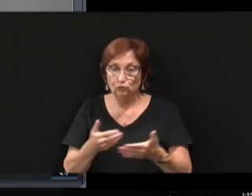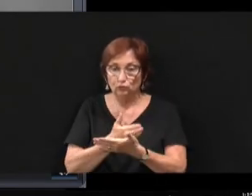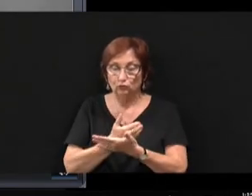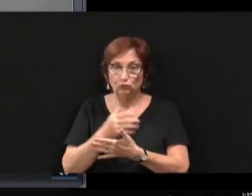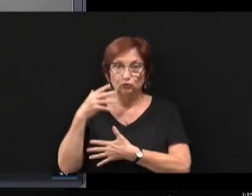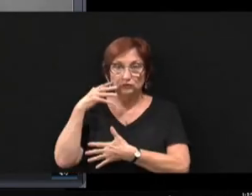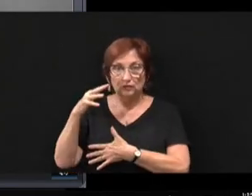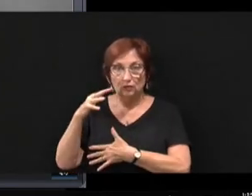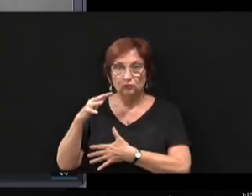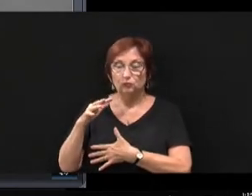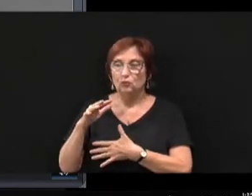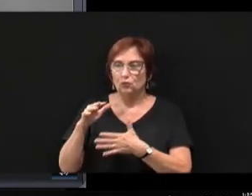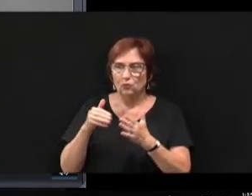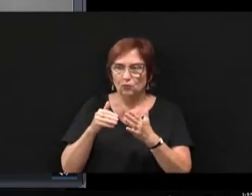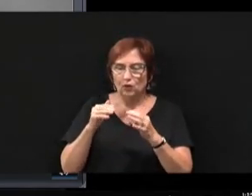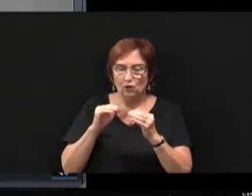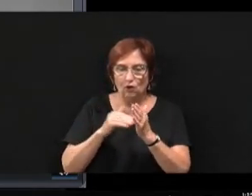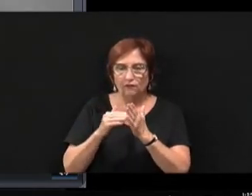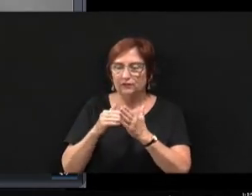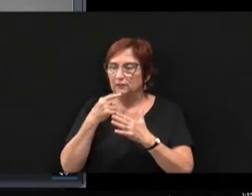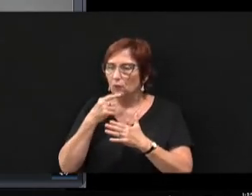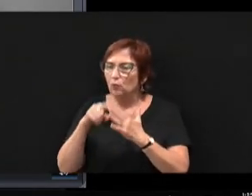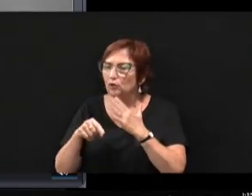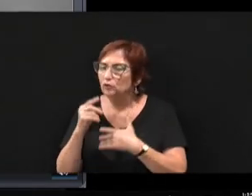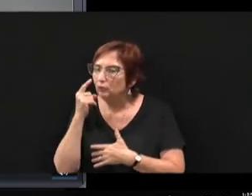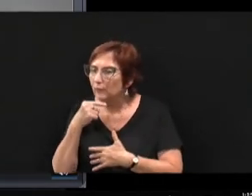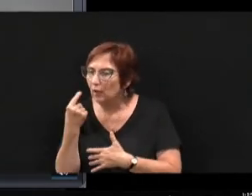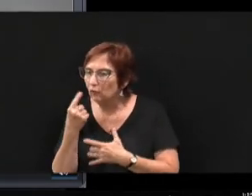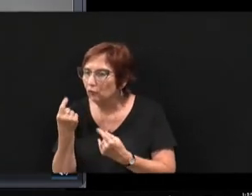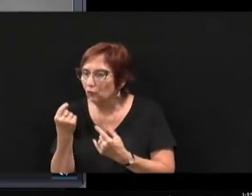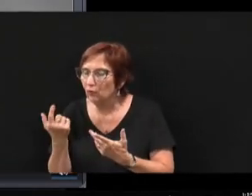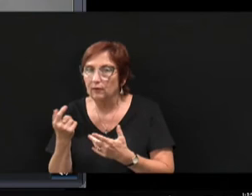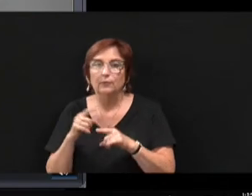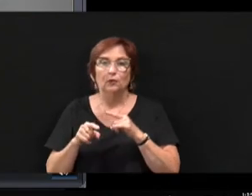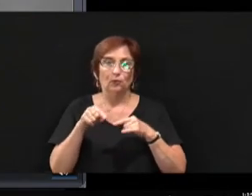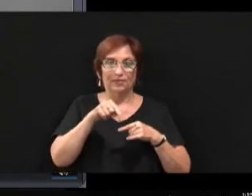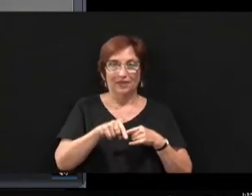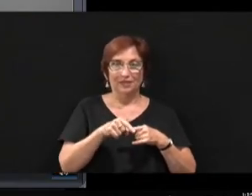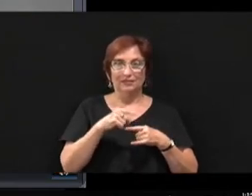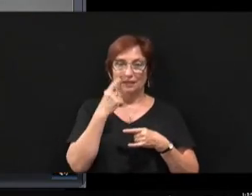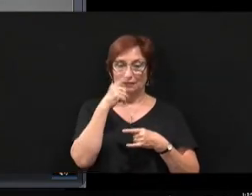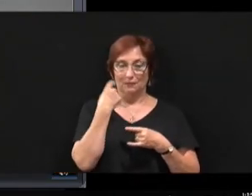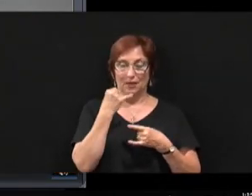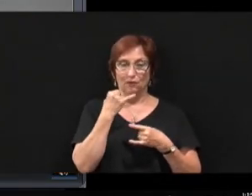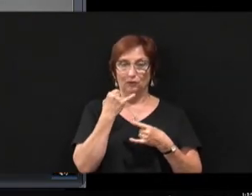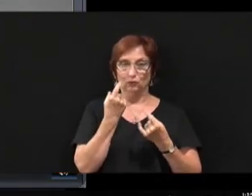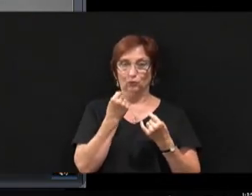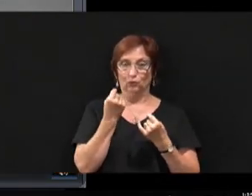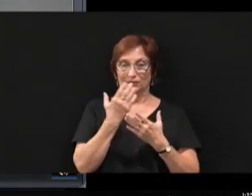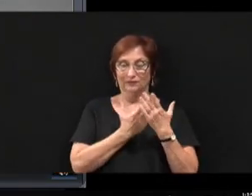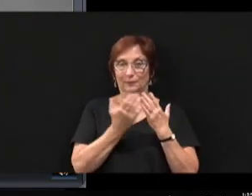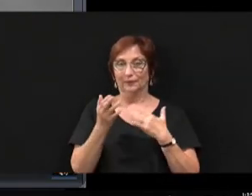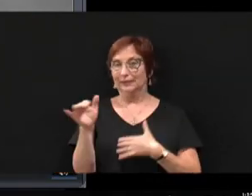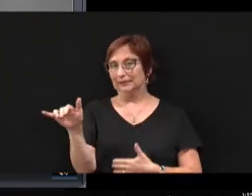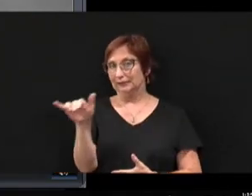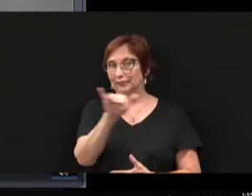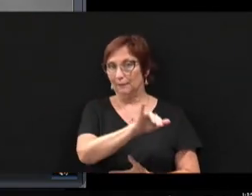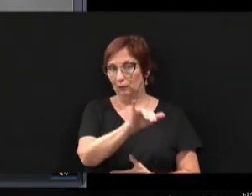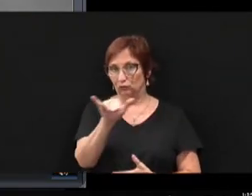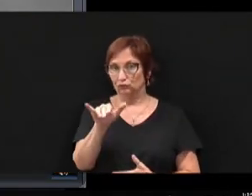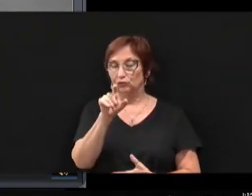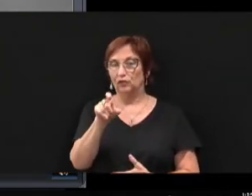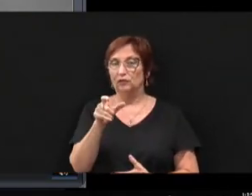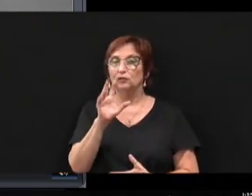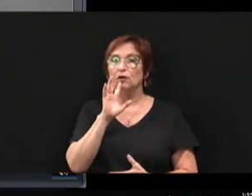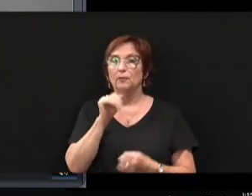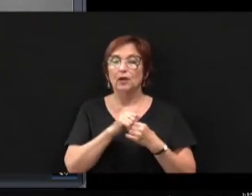about what is your mouth doing. But in these, their mouth is similar, so you have to talk about, is it voiced or unvoiced? Do you feel that